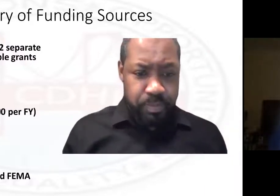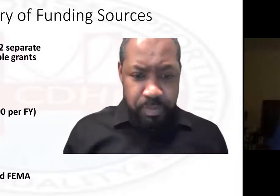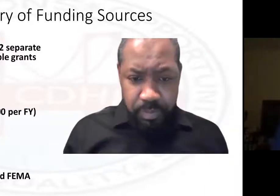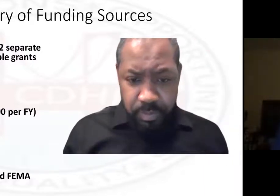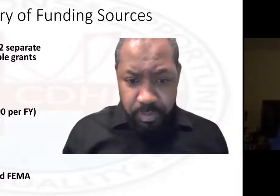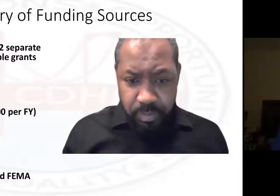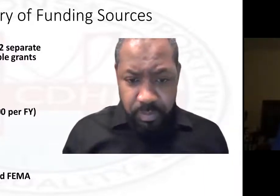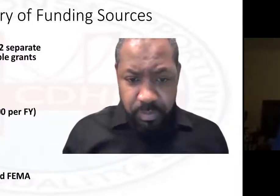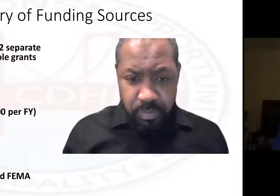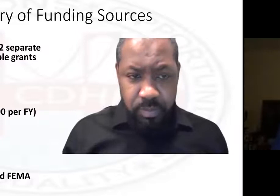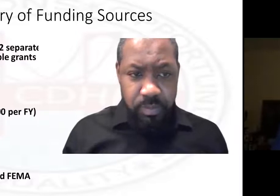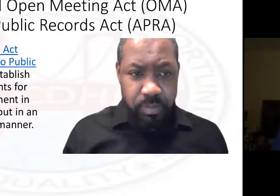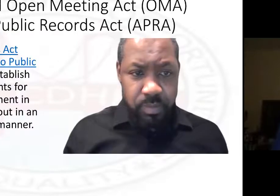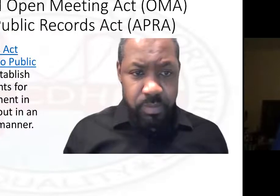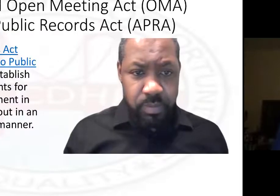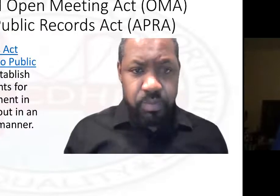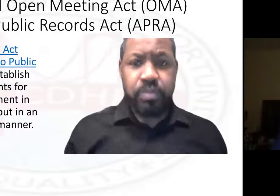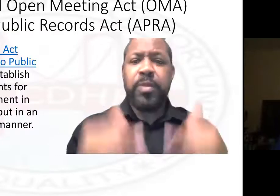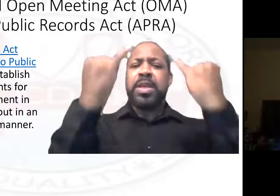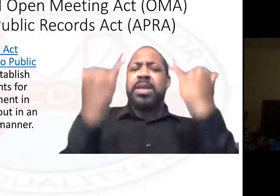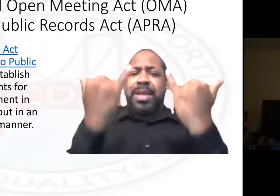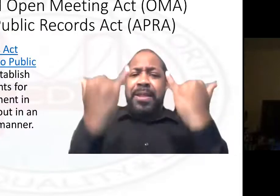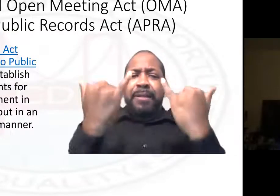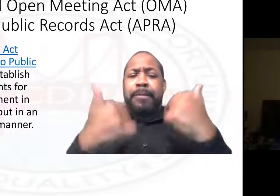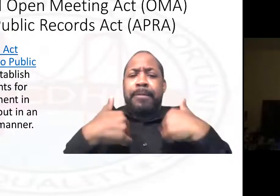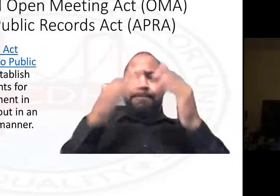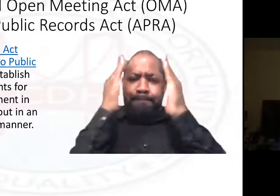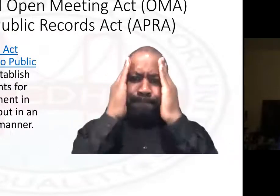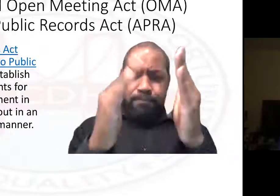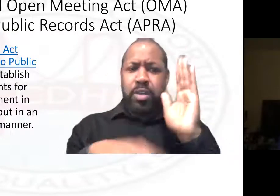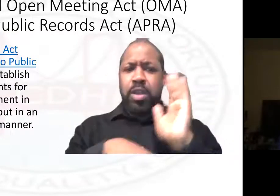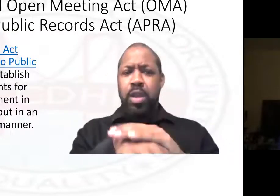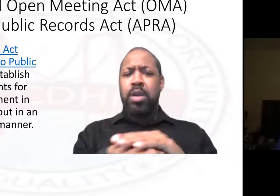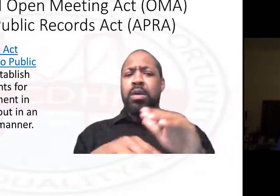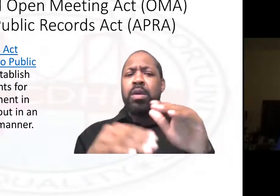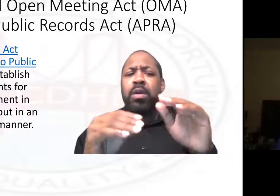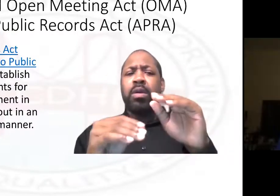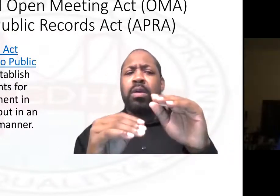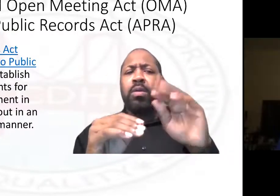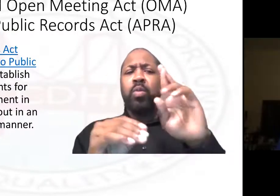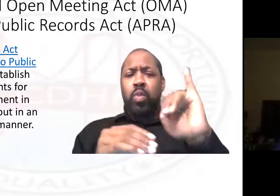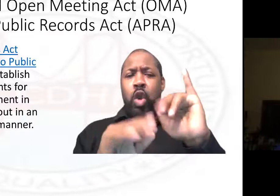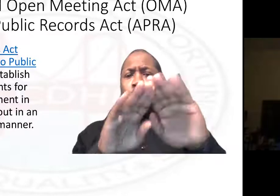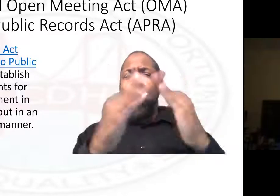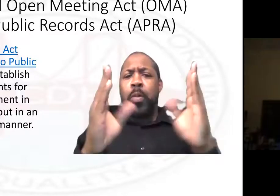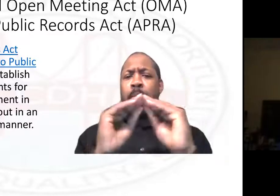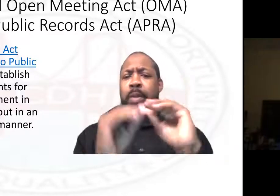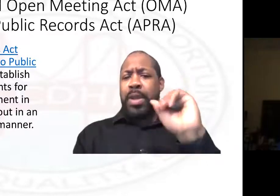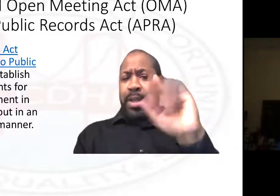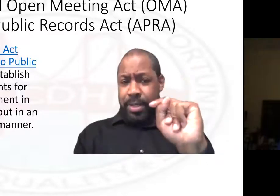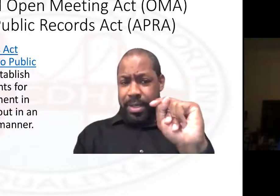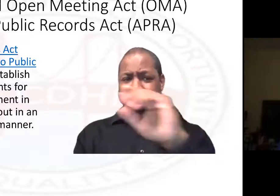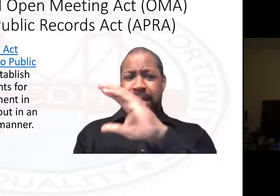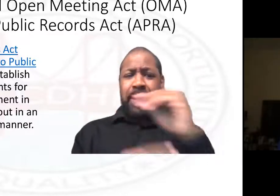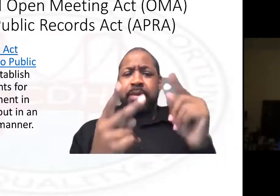year. And this year with COVID. So I want to talk now about the Open